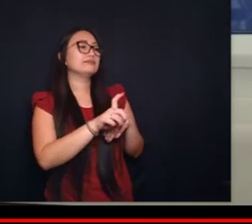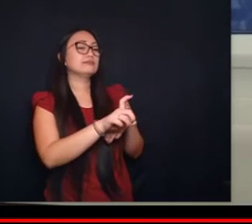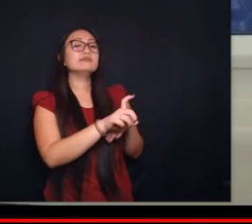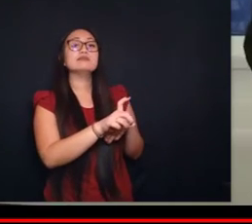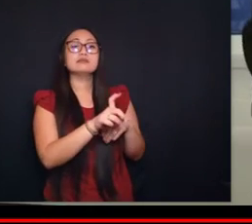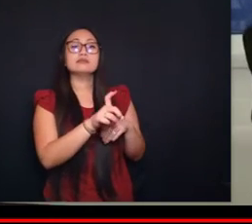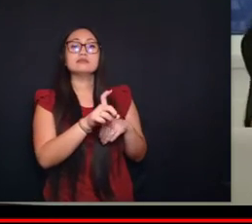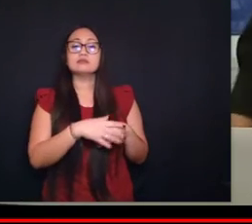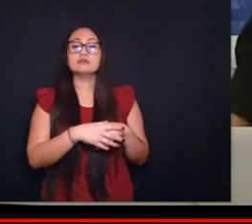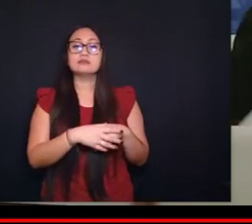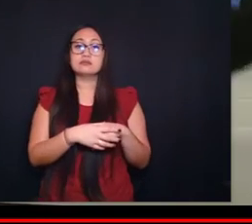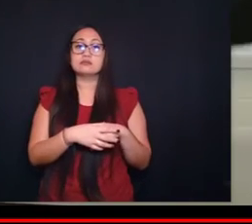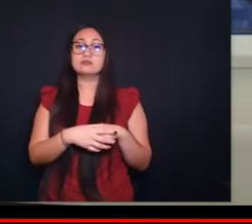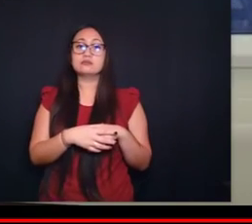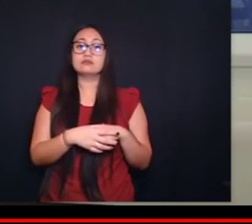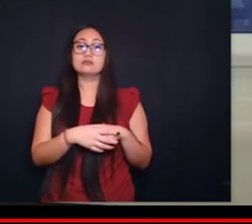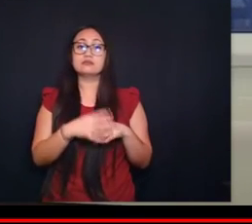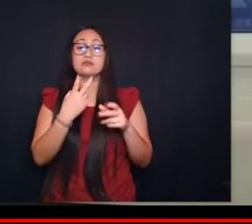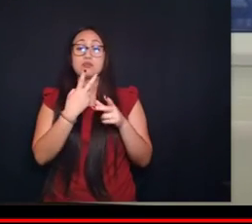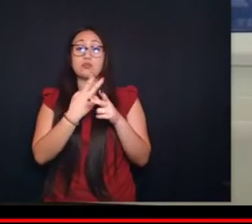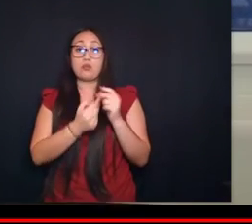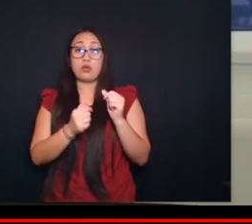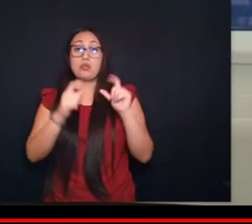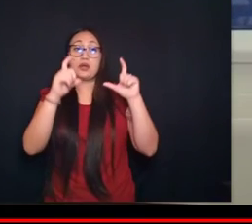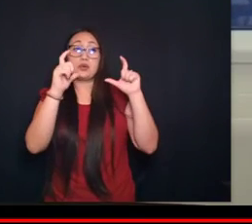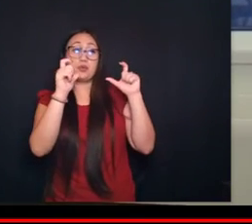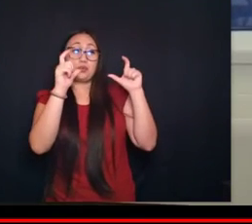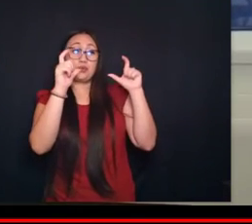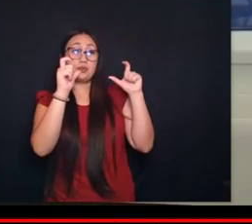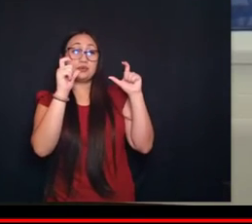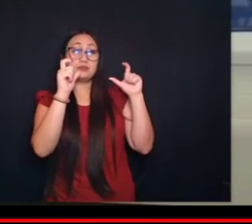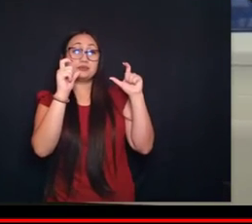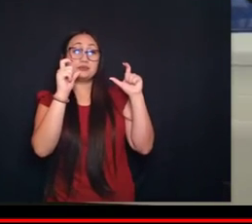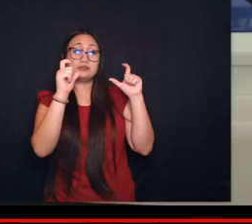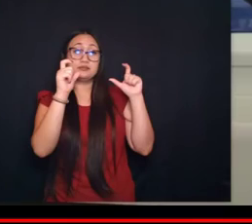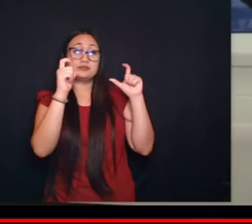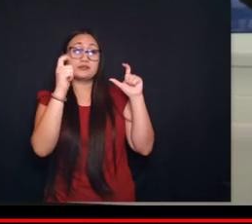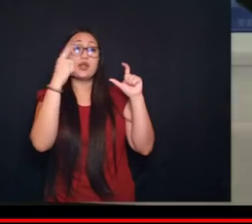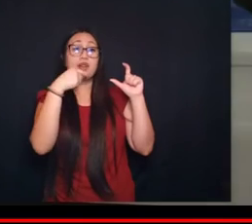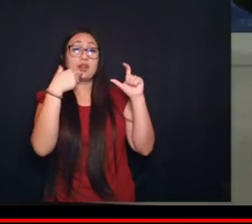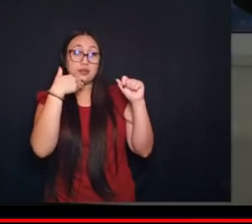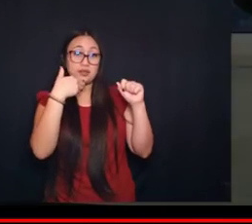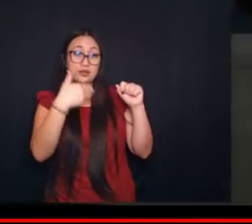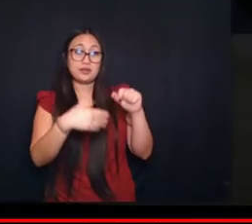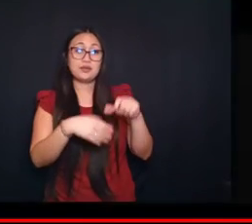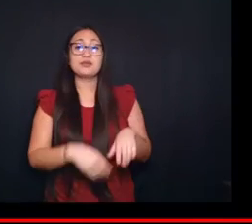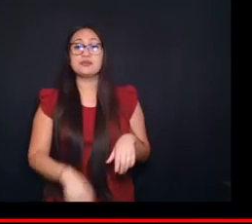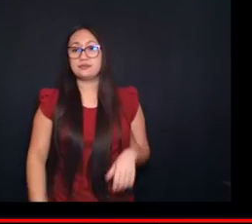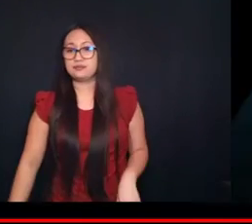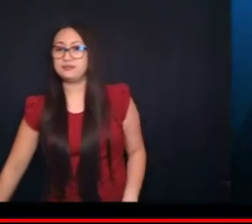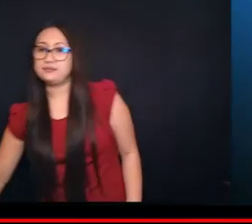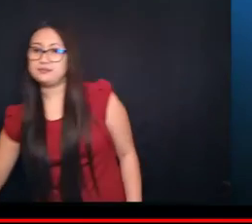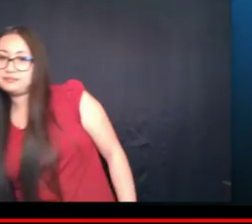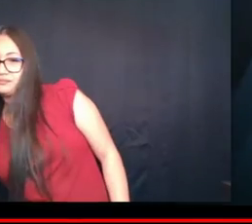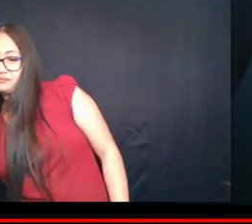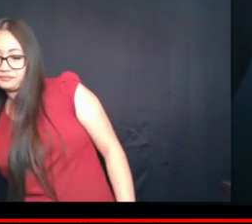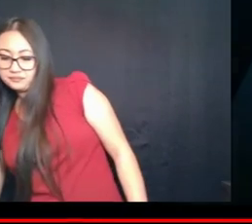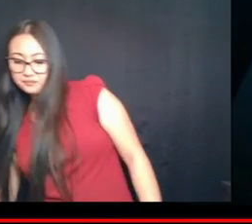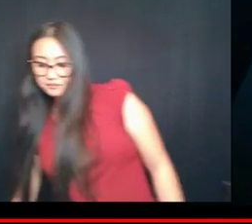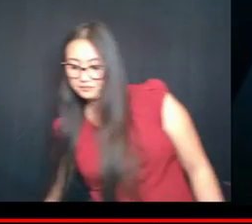than walk. Both of them get the cheer. Looking good.